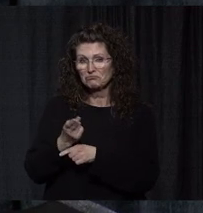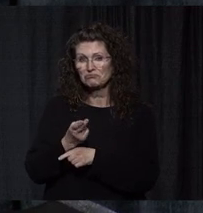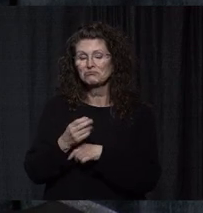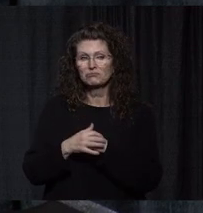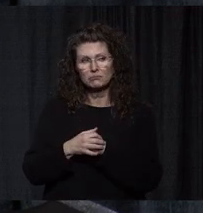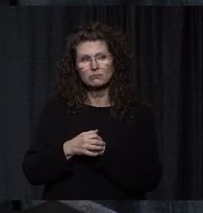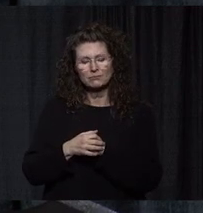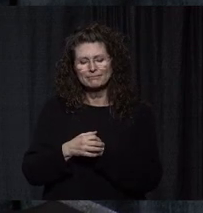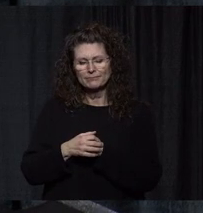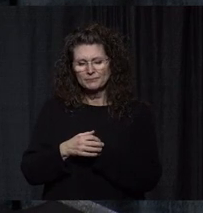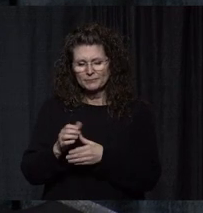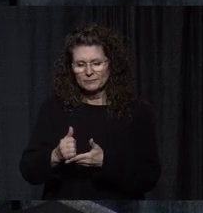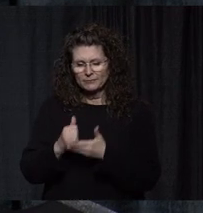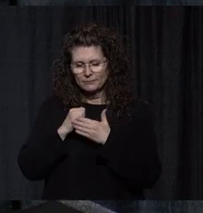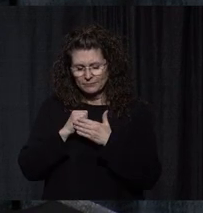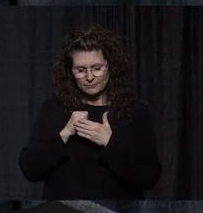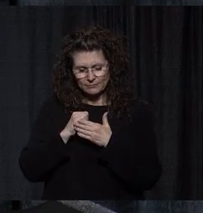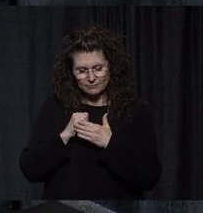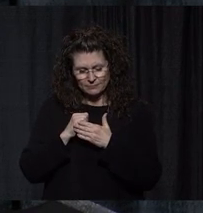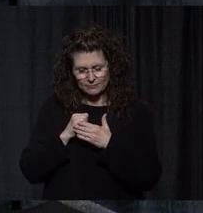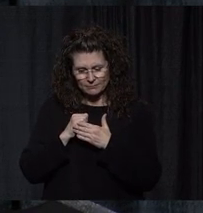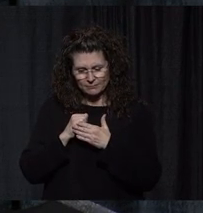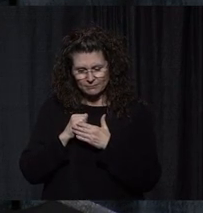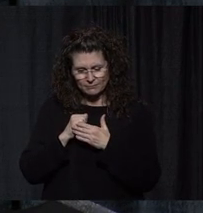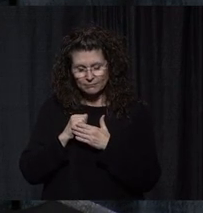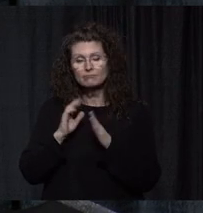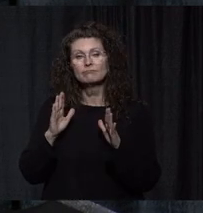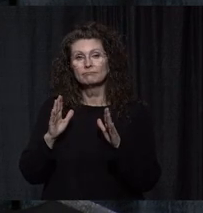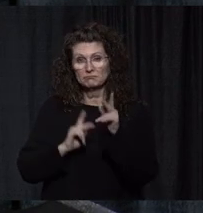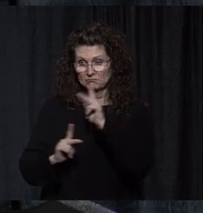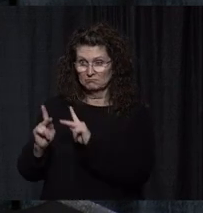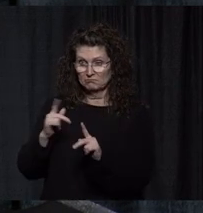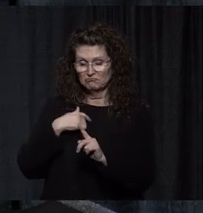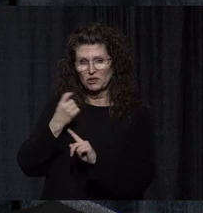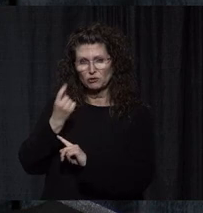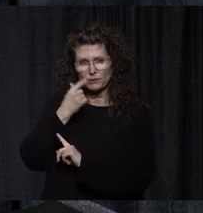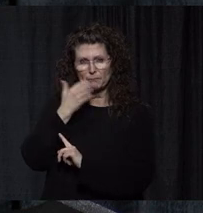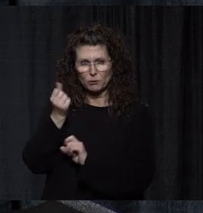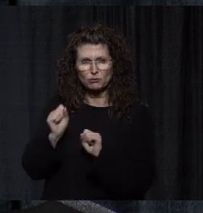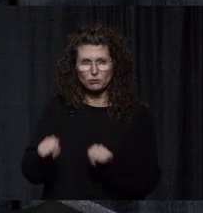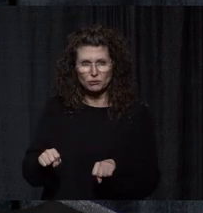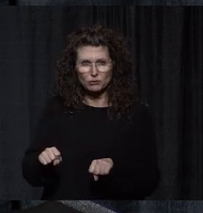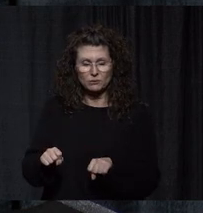It helped me in terms of understanding people and myself.